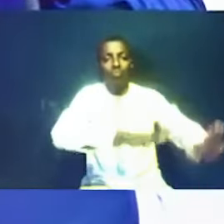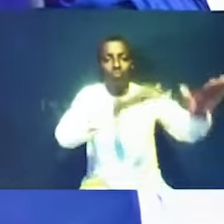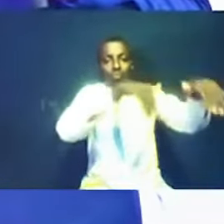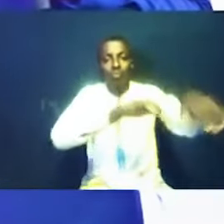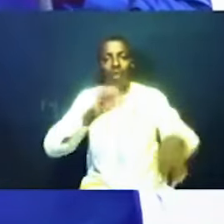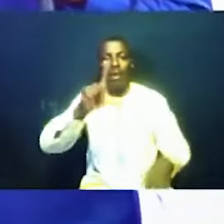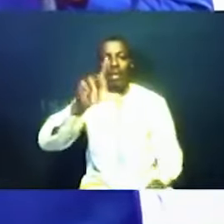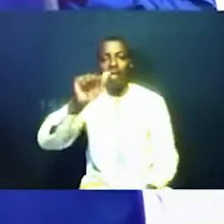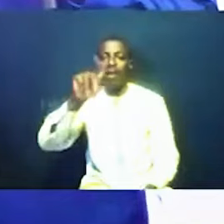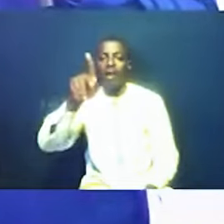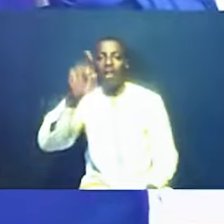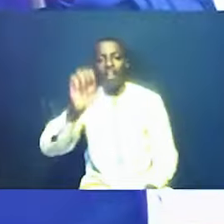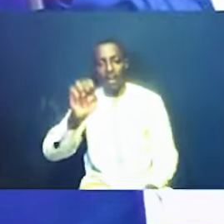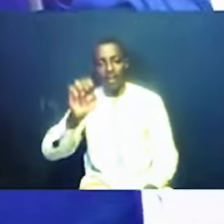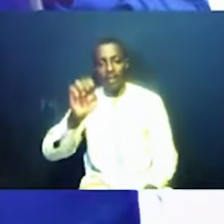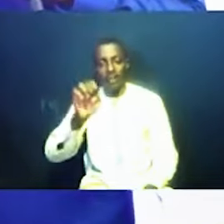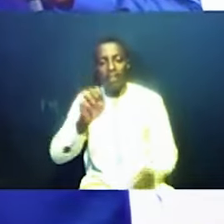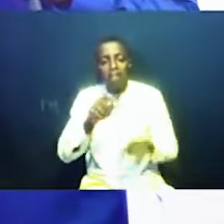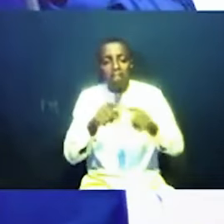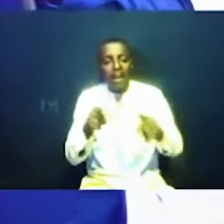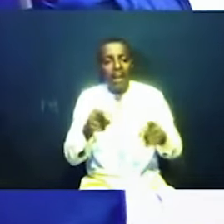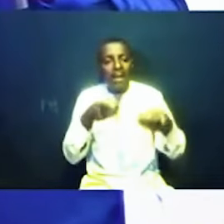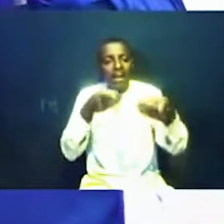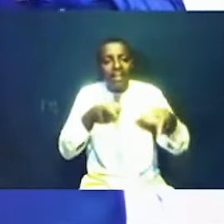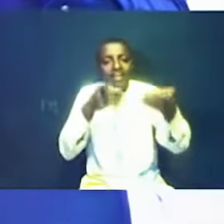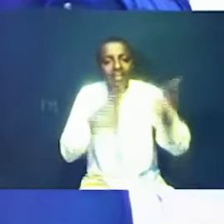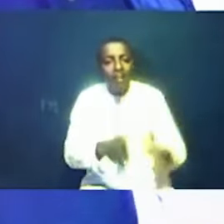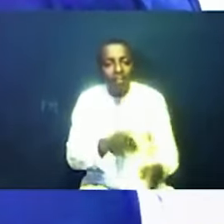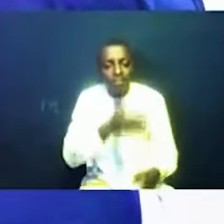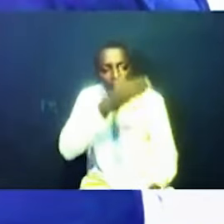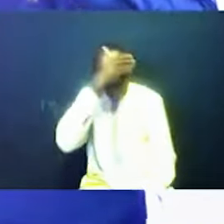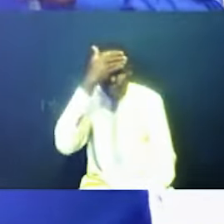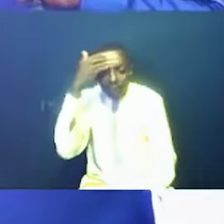take bread.